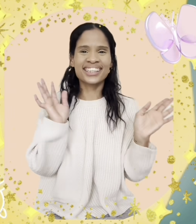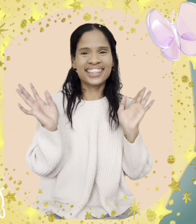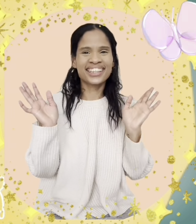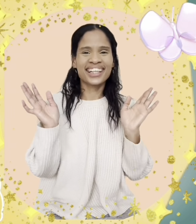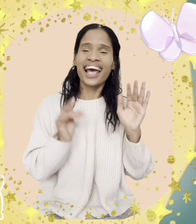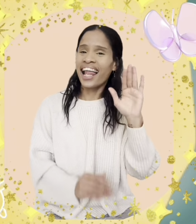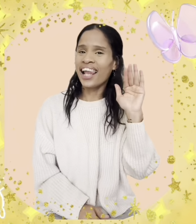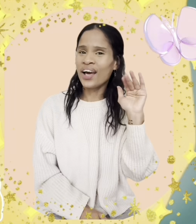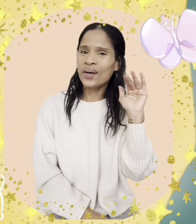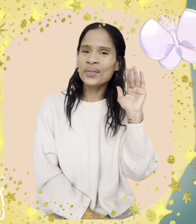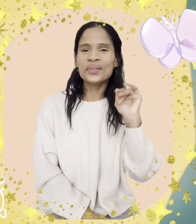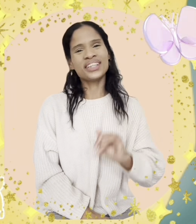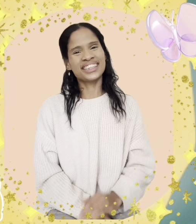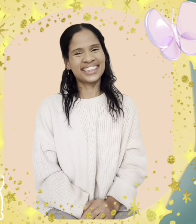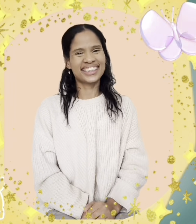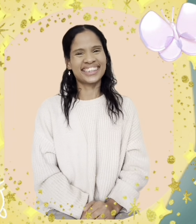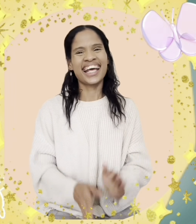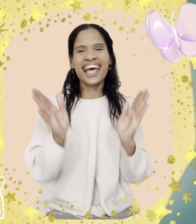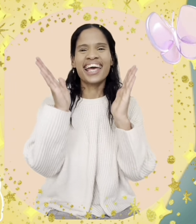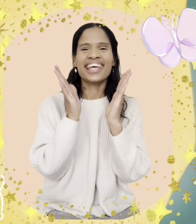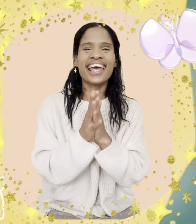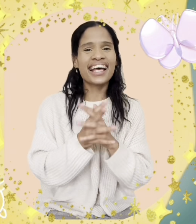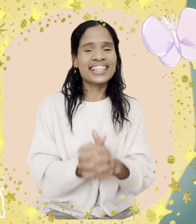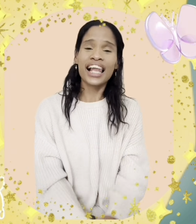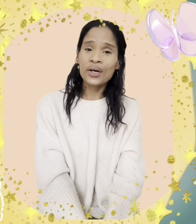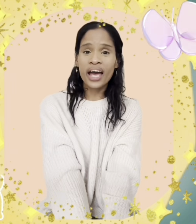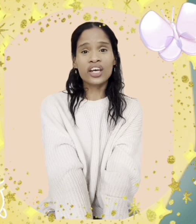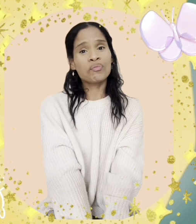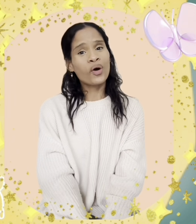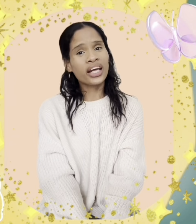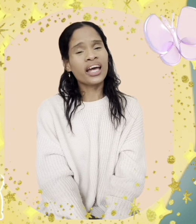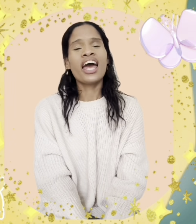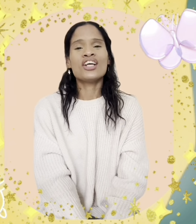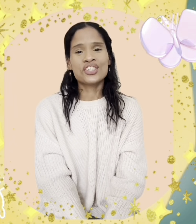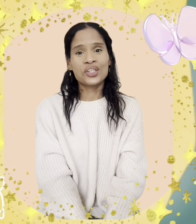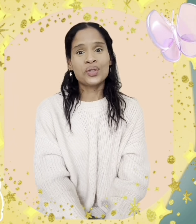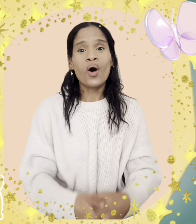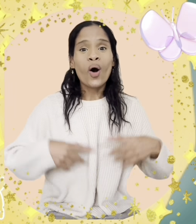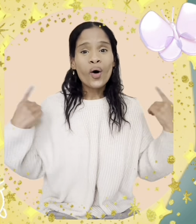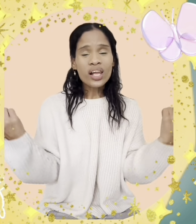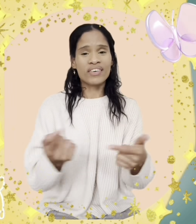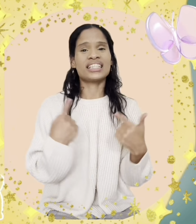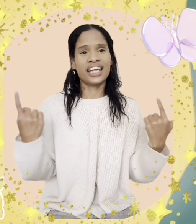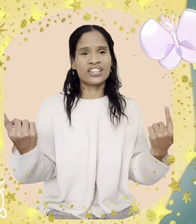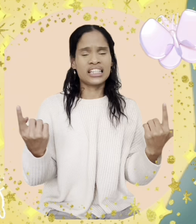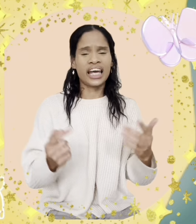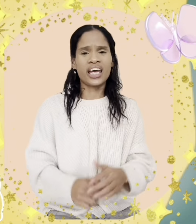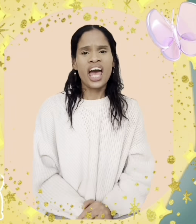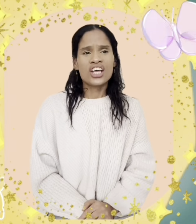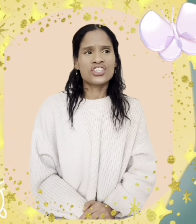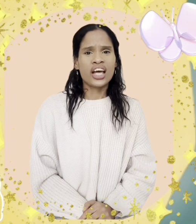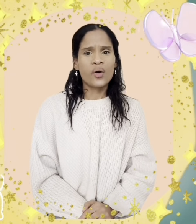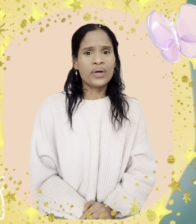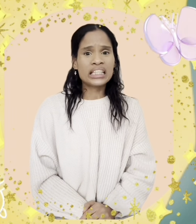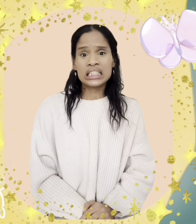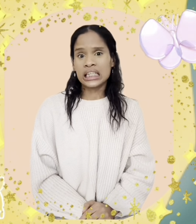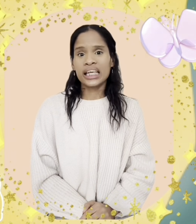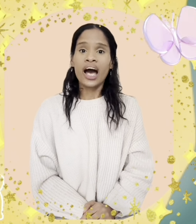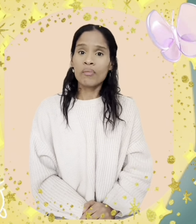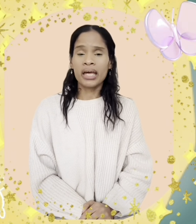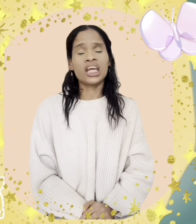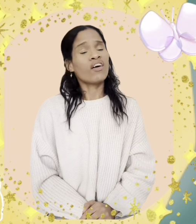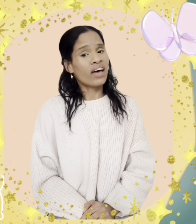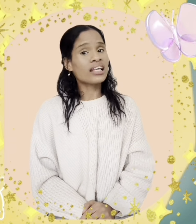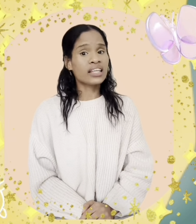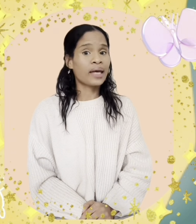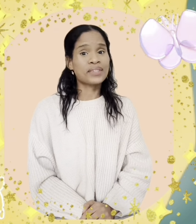morning. Hello. Yes, hello and good morning to all of us here today. Shall we see